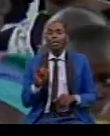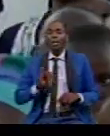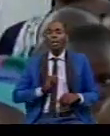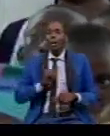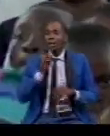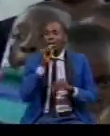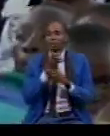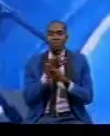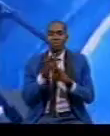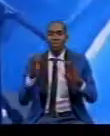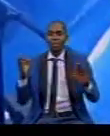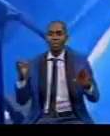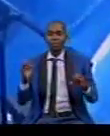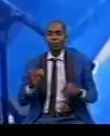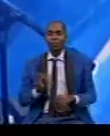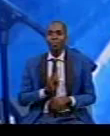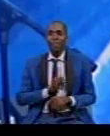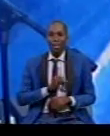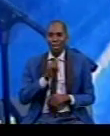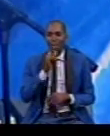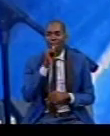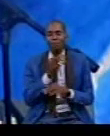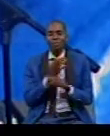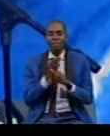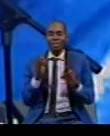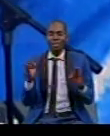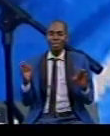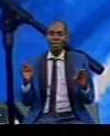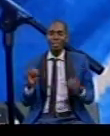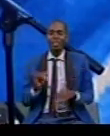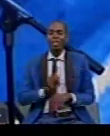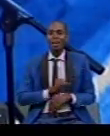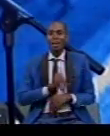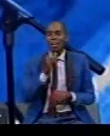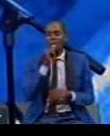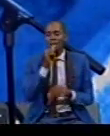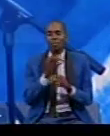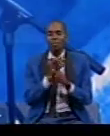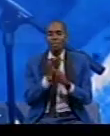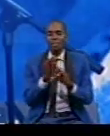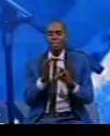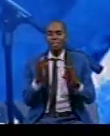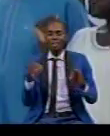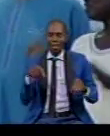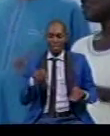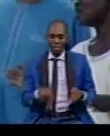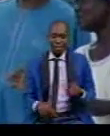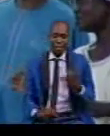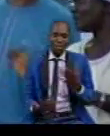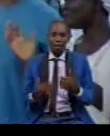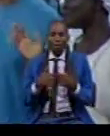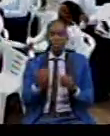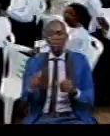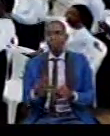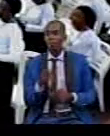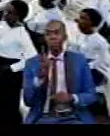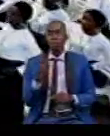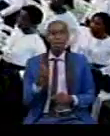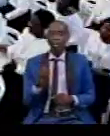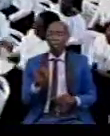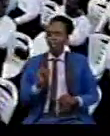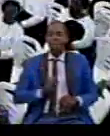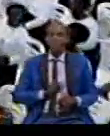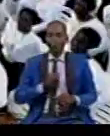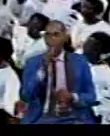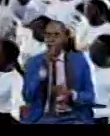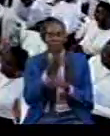the only begotten Son, is our compassionate Christ